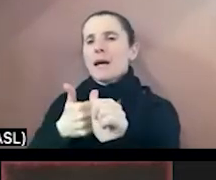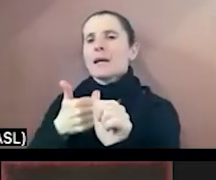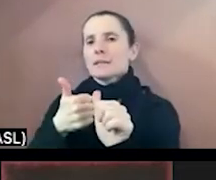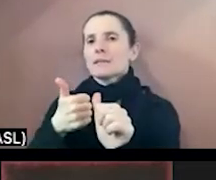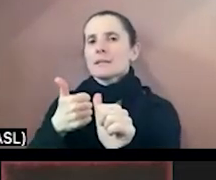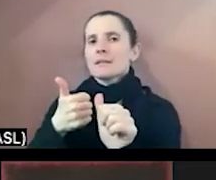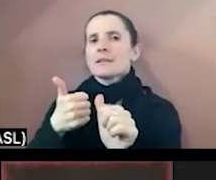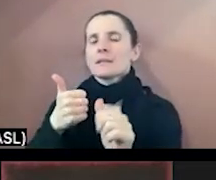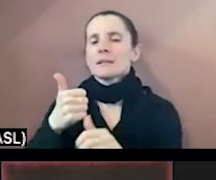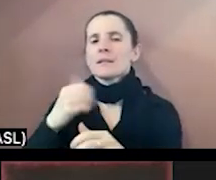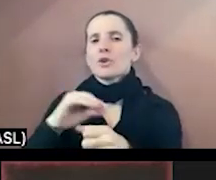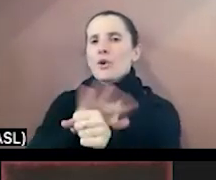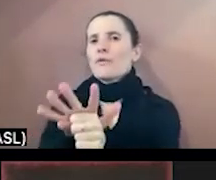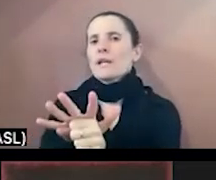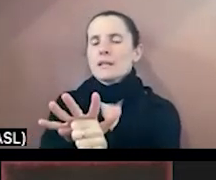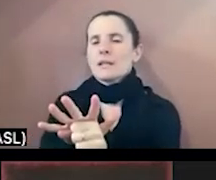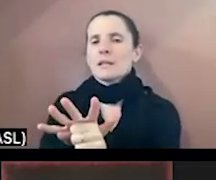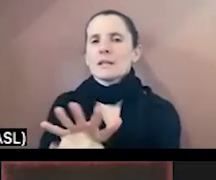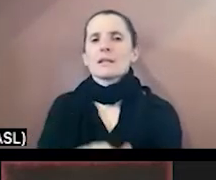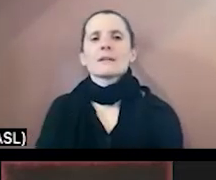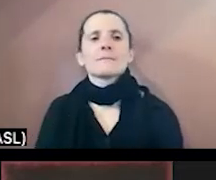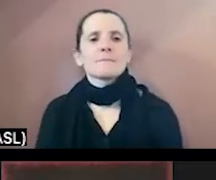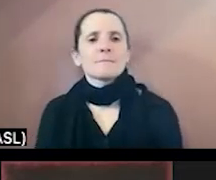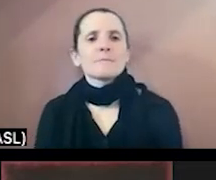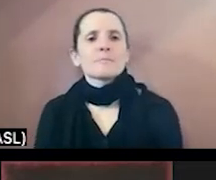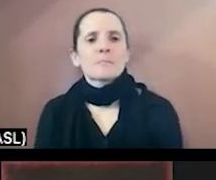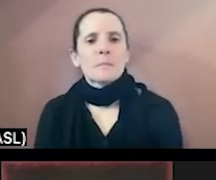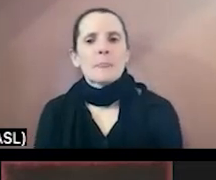John Metcalfe, a pioneer road engineer.